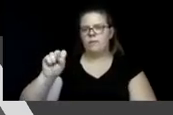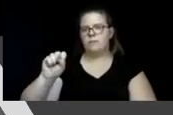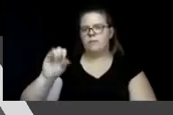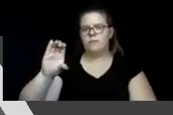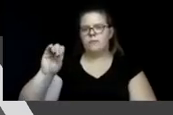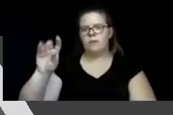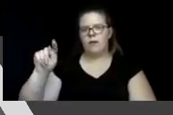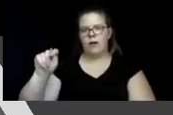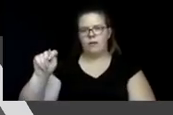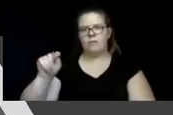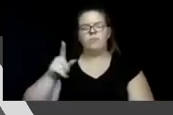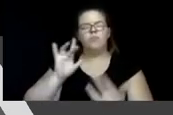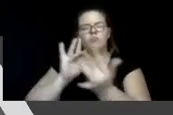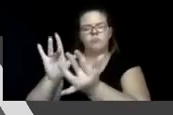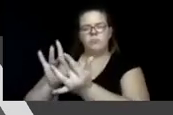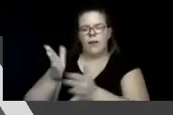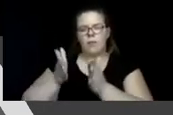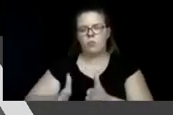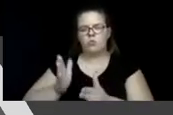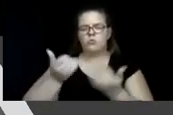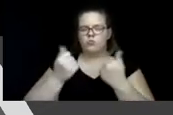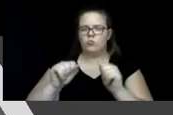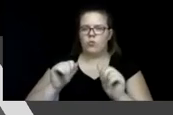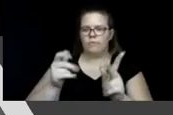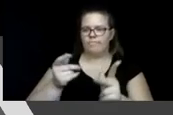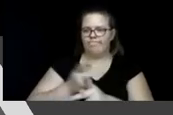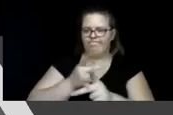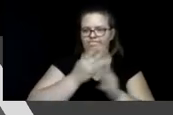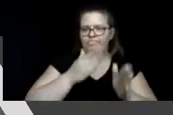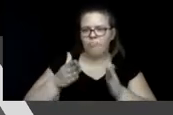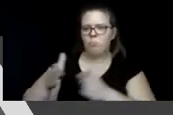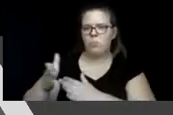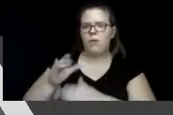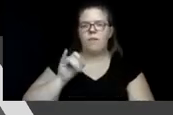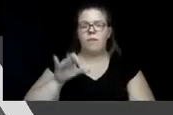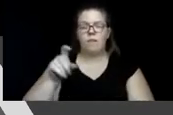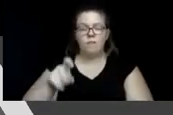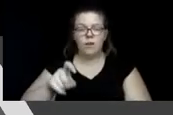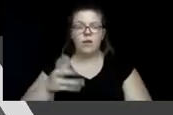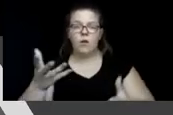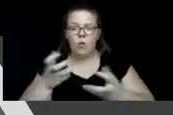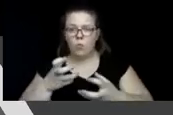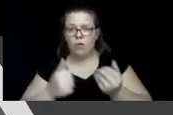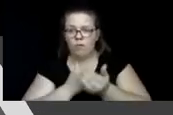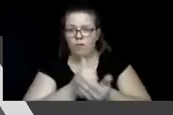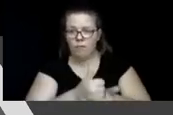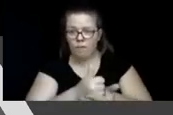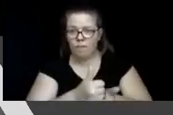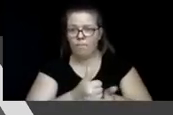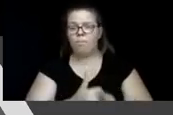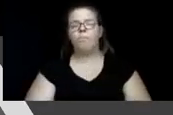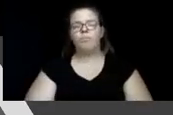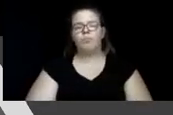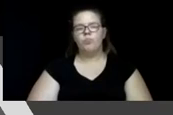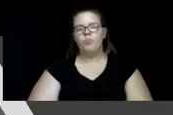a person and try to come up with a plan if they needed or wanted assistance. We